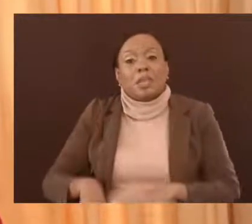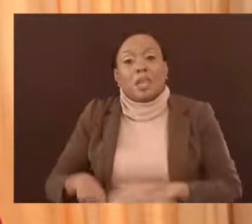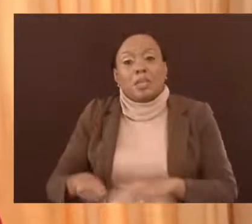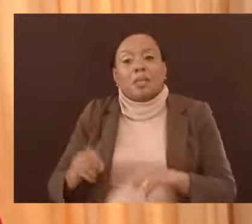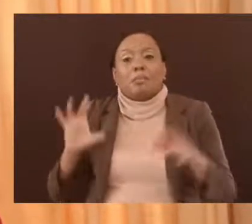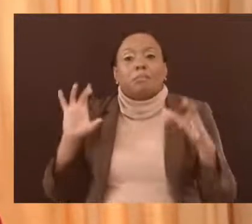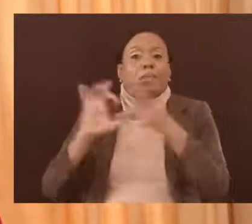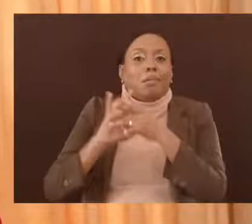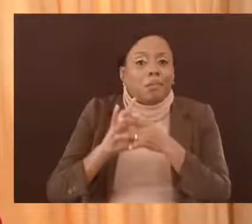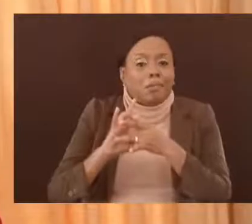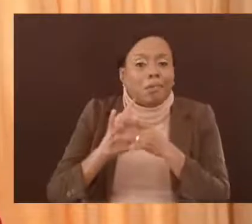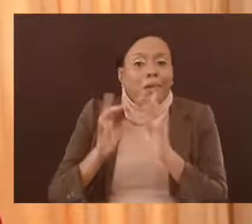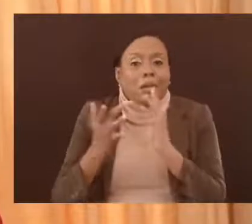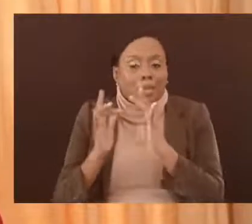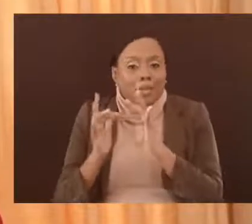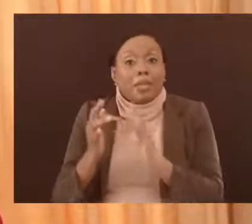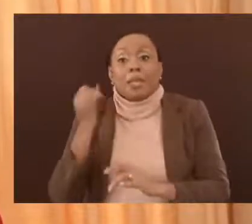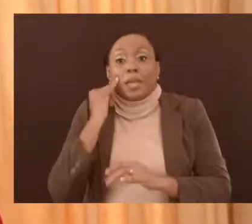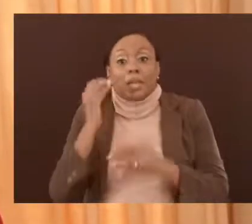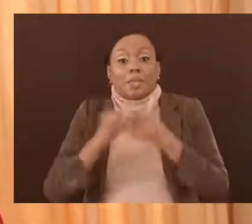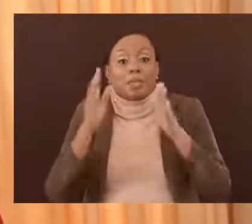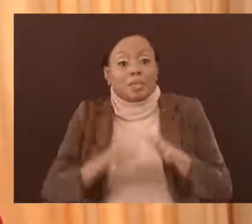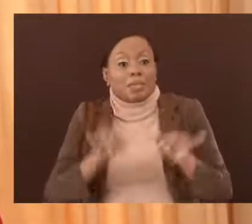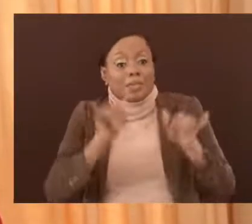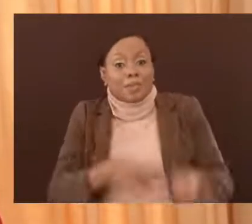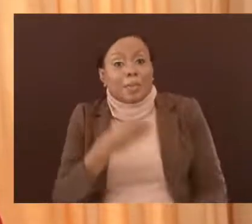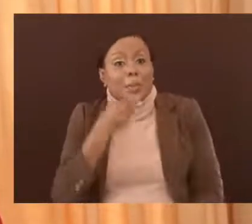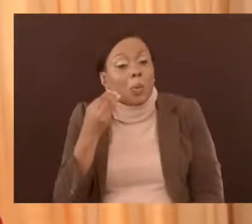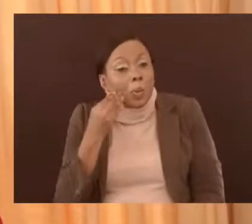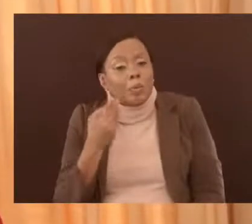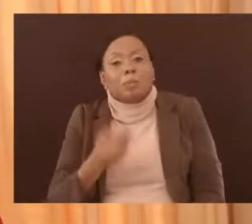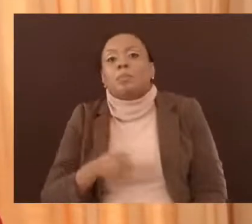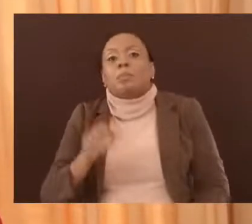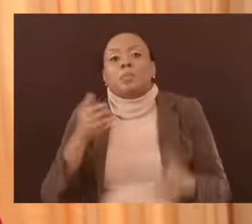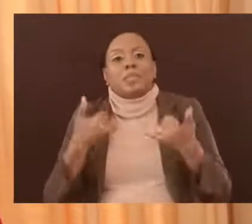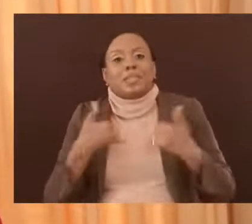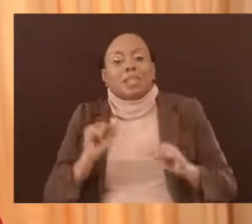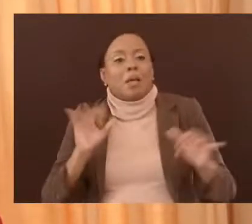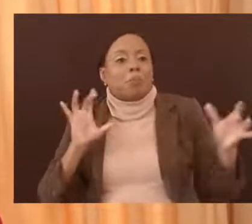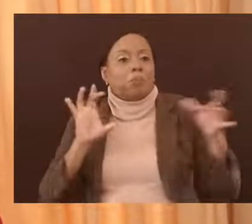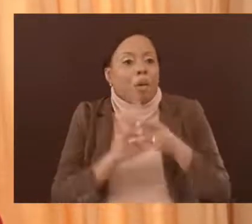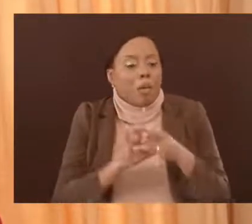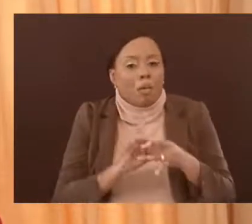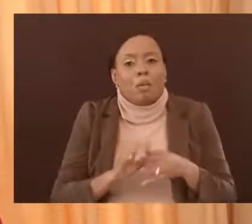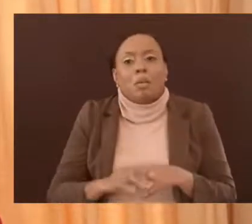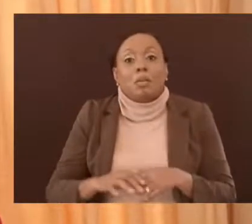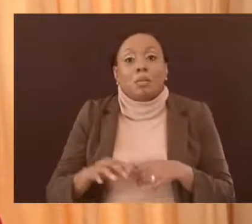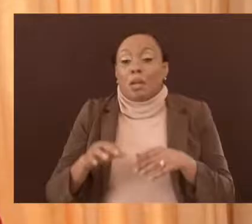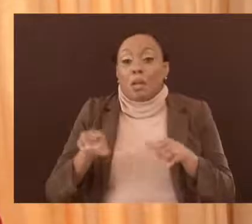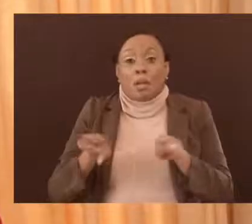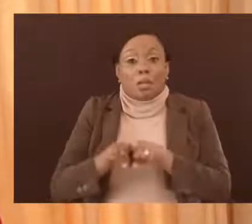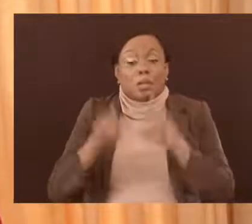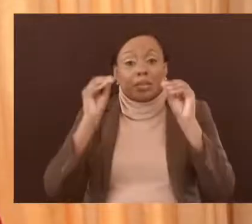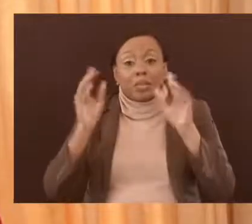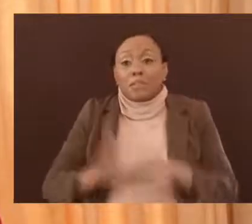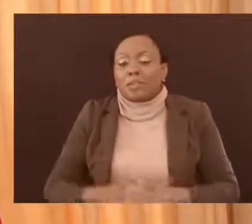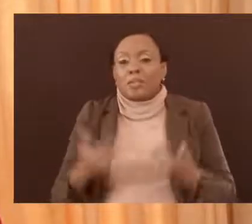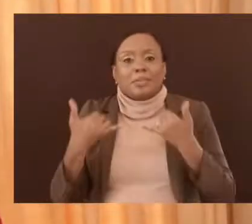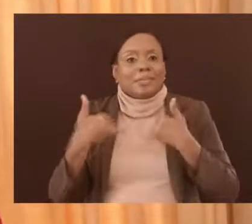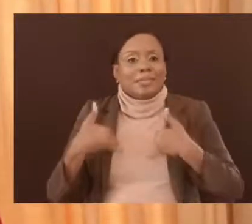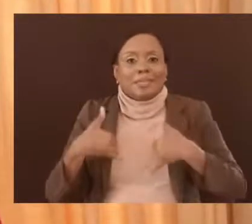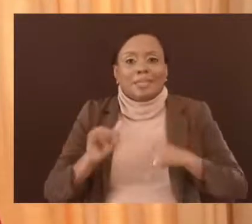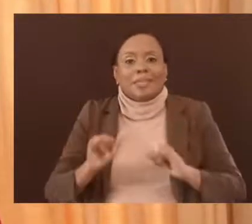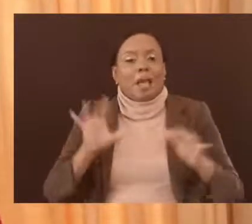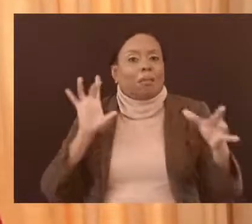And equally, if students are at home, that teachers may be able to utilize the premises so that they can also teach. And all of